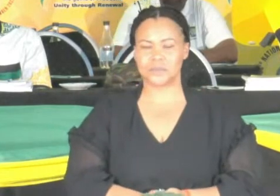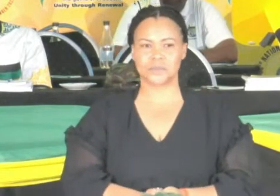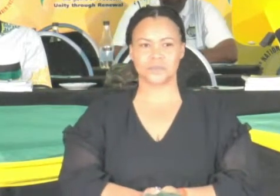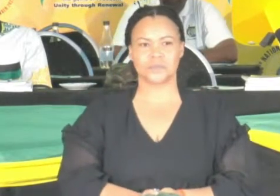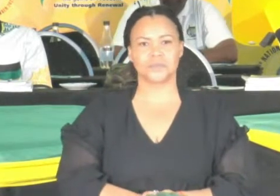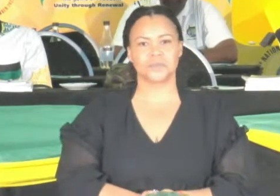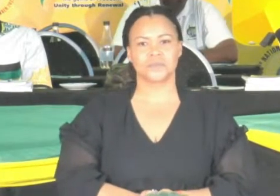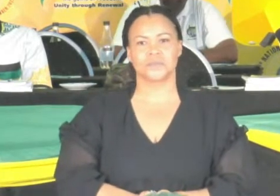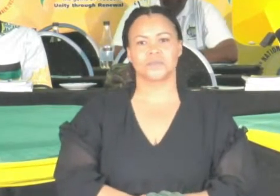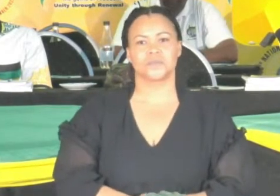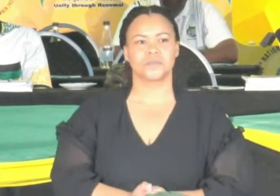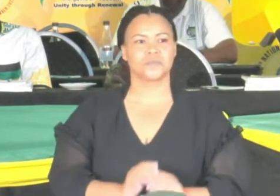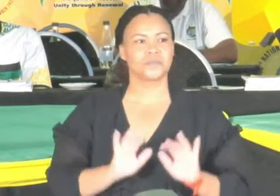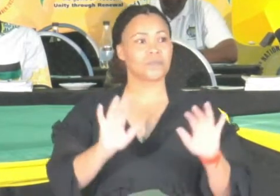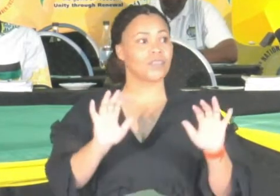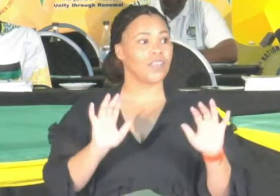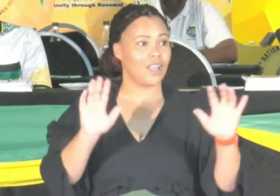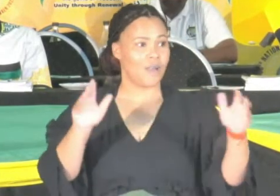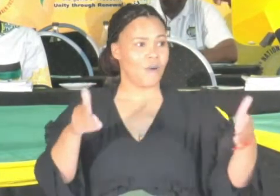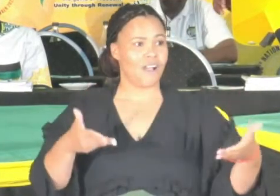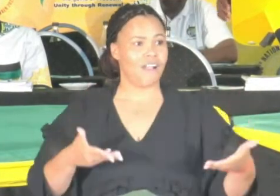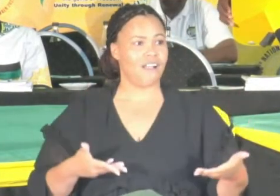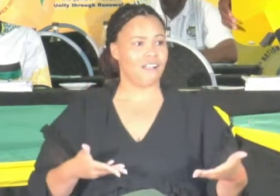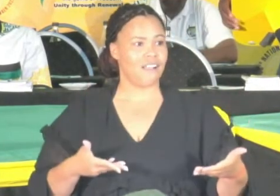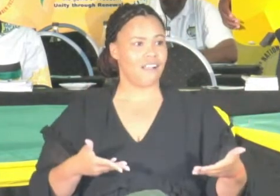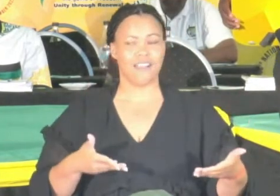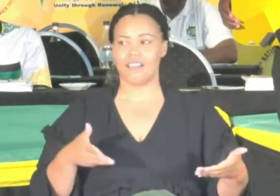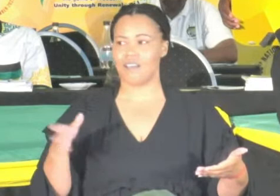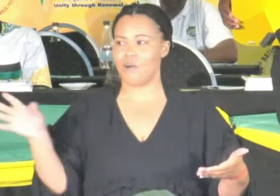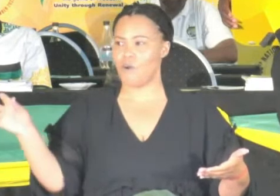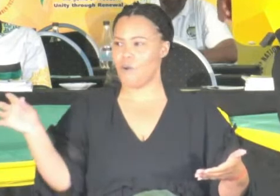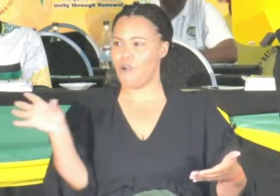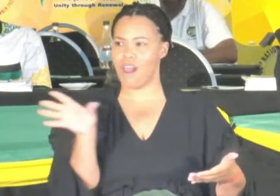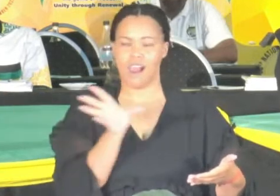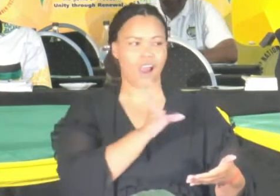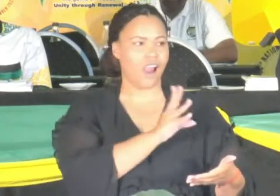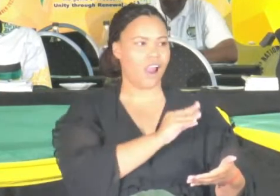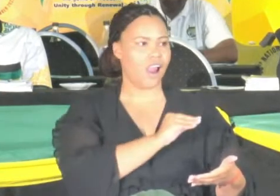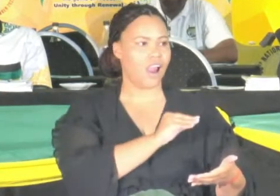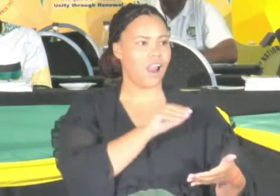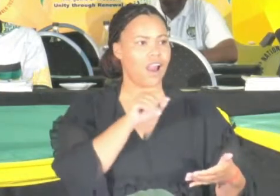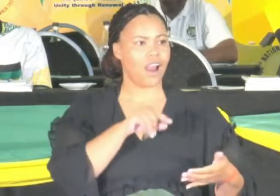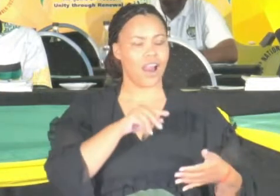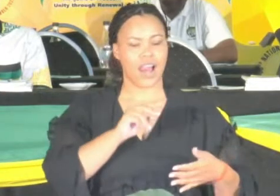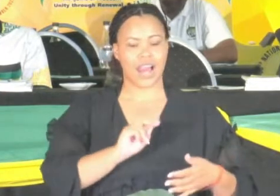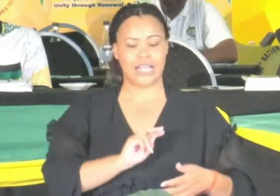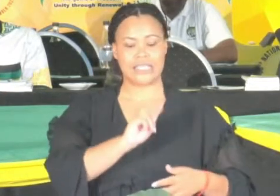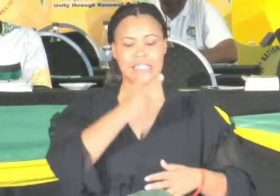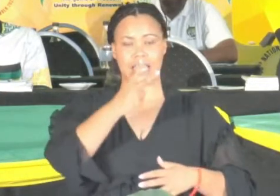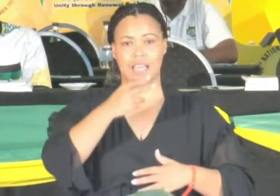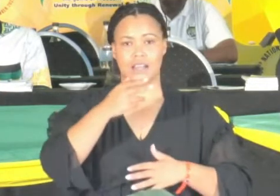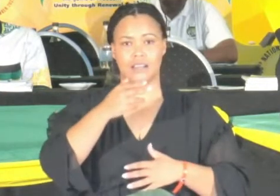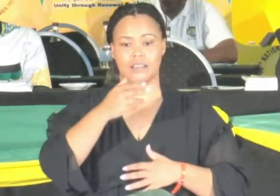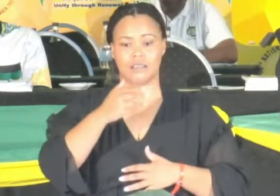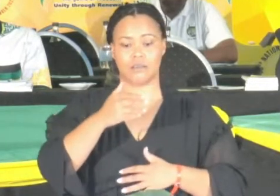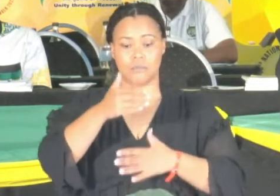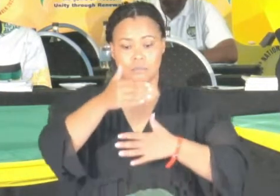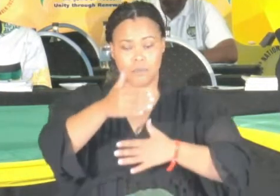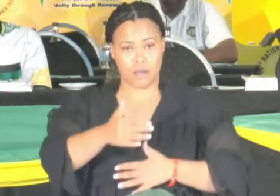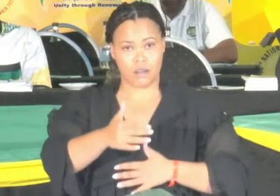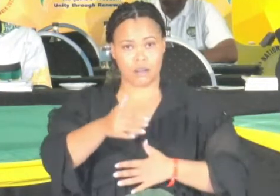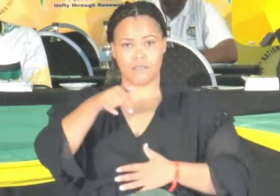And welcome to all of you as delegates to the second part of